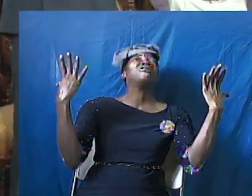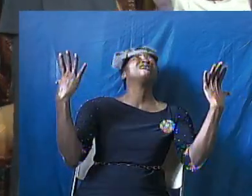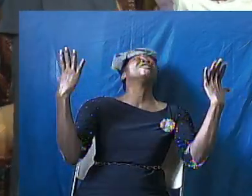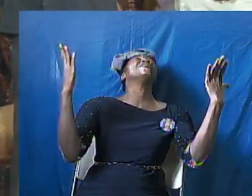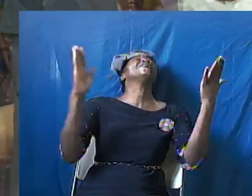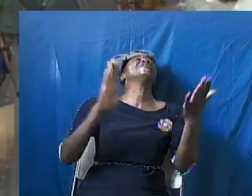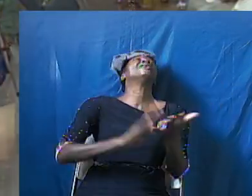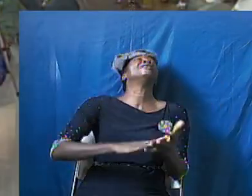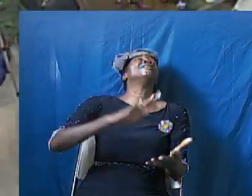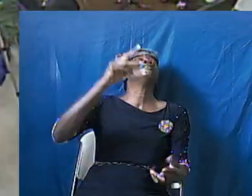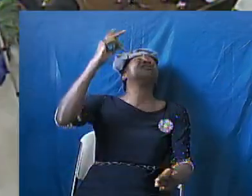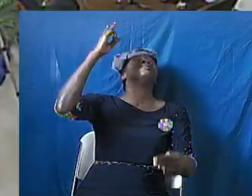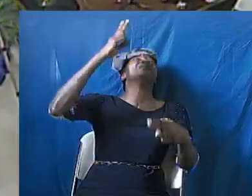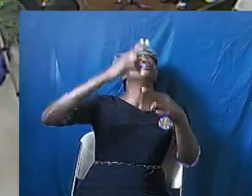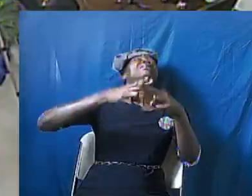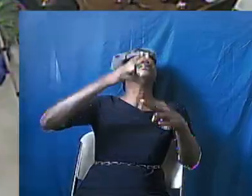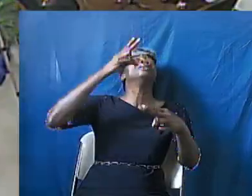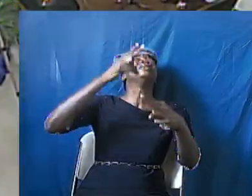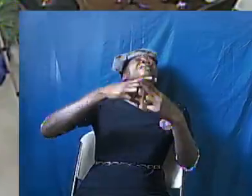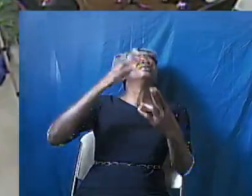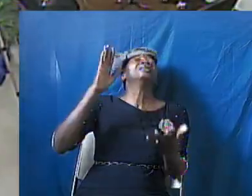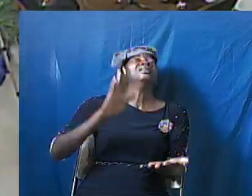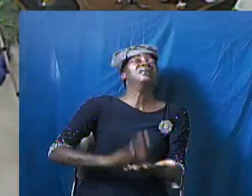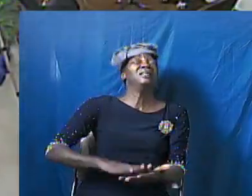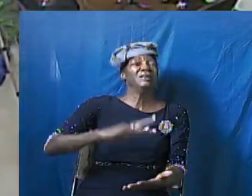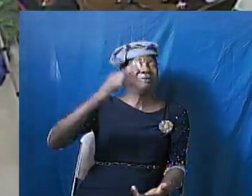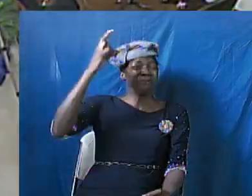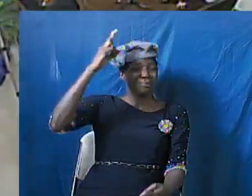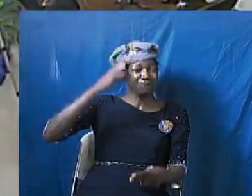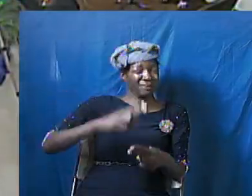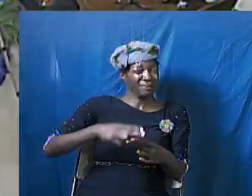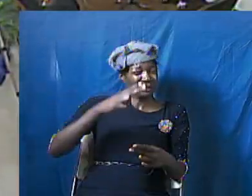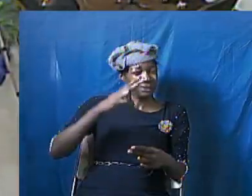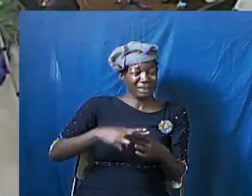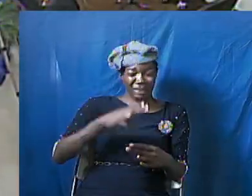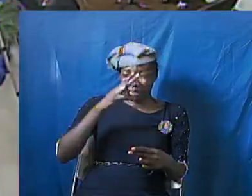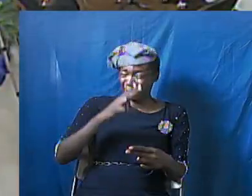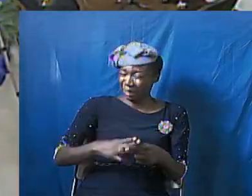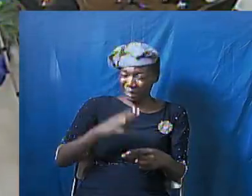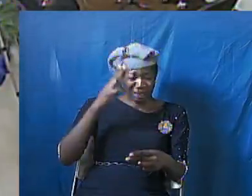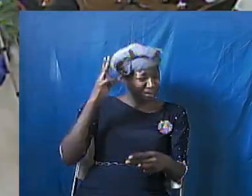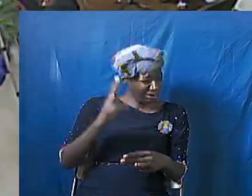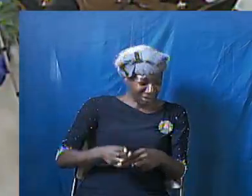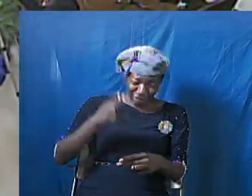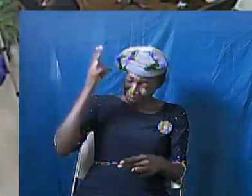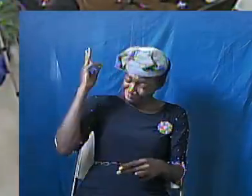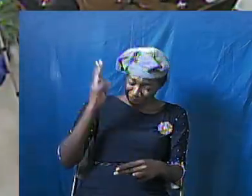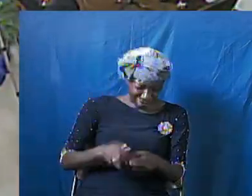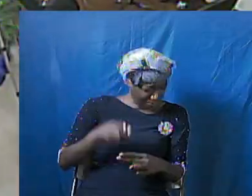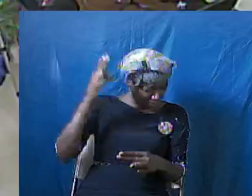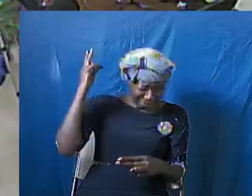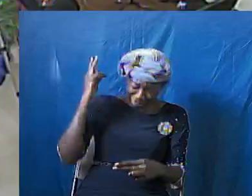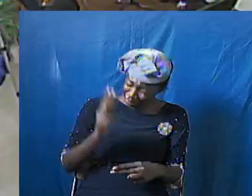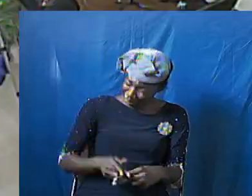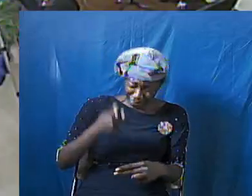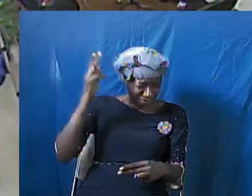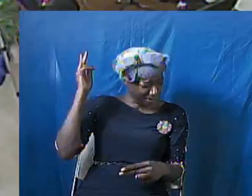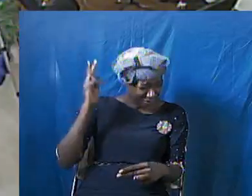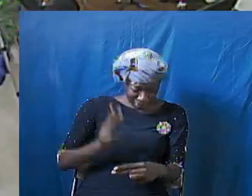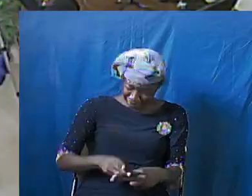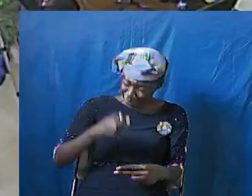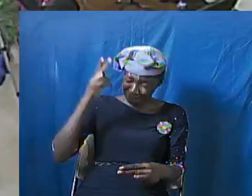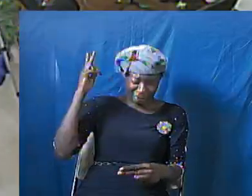Glory to your name, God. You see, oh God, and you love